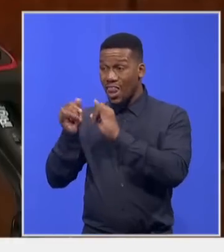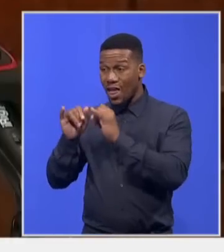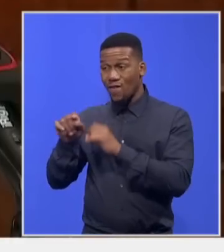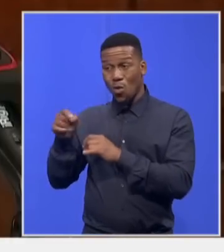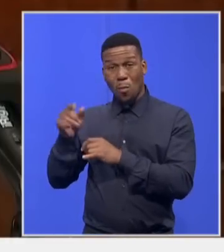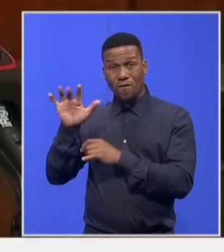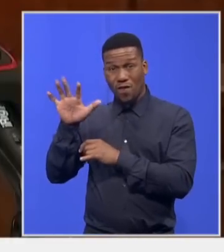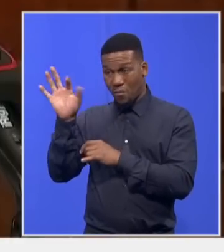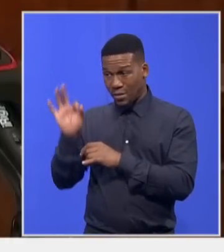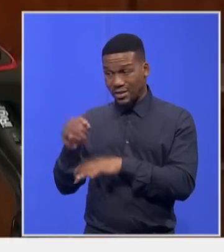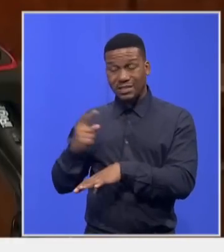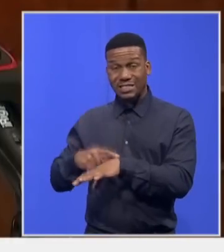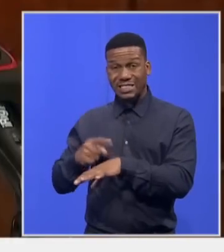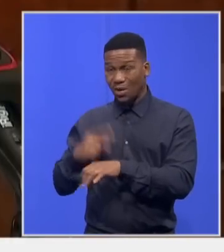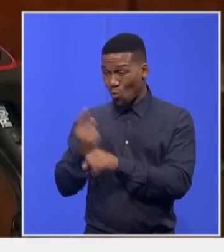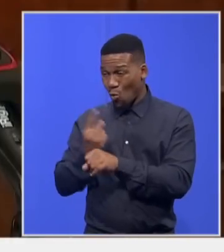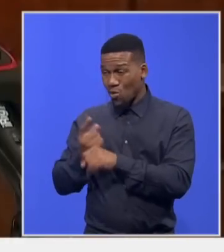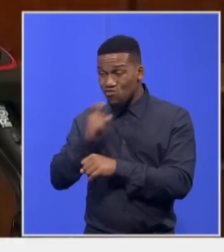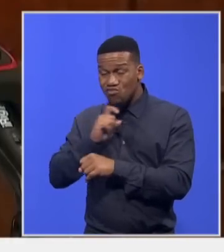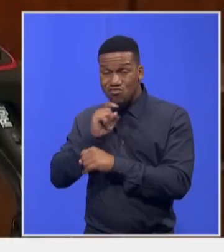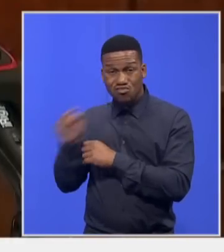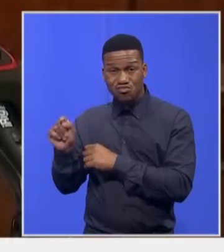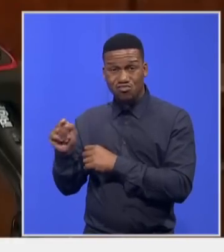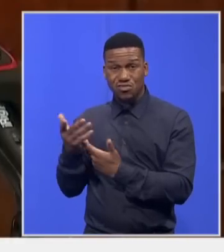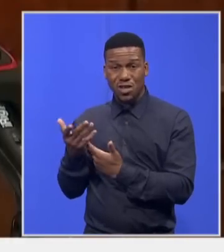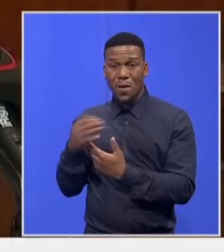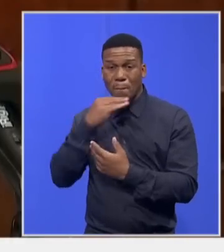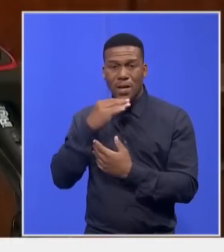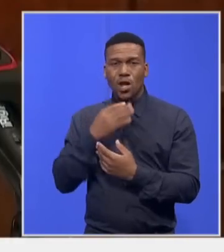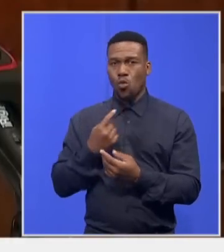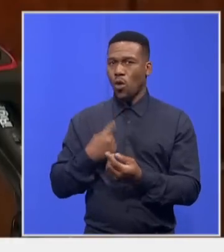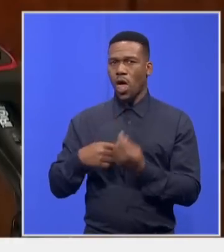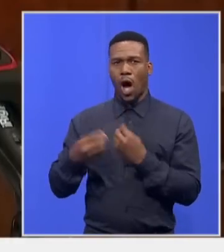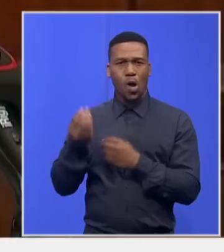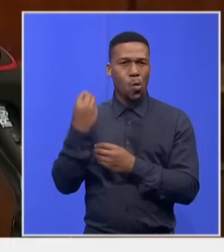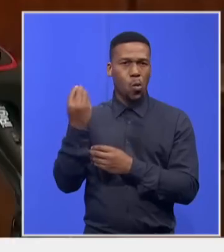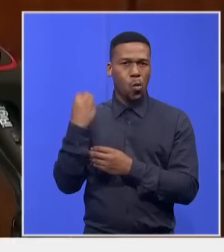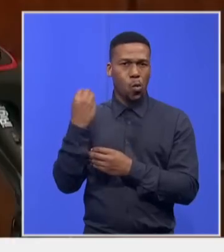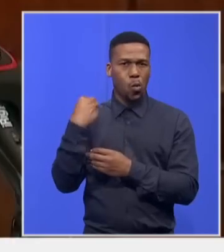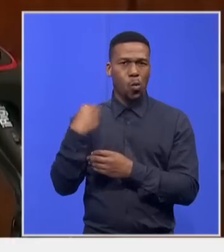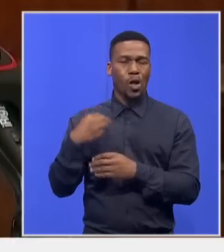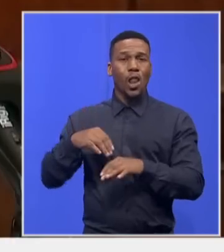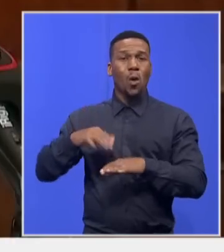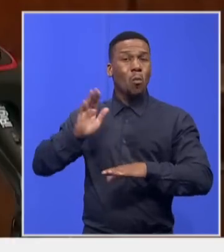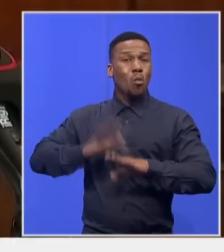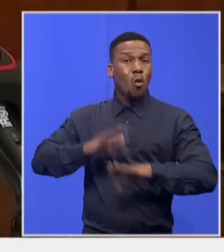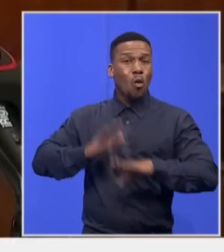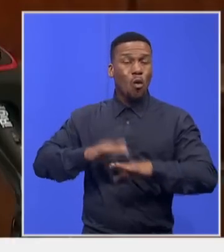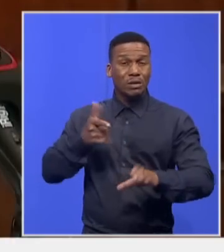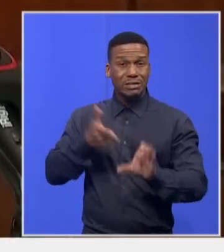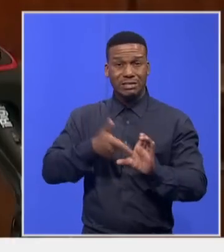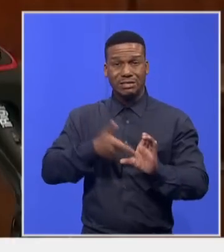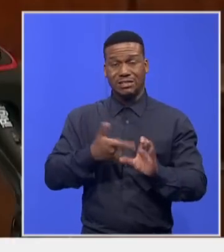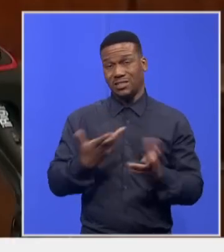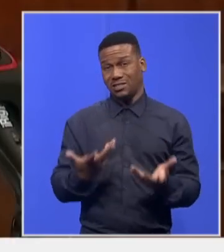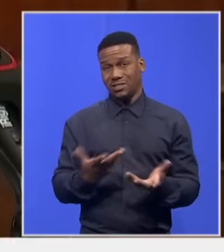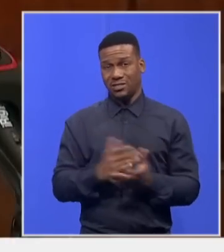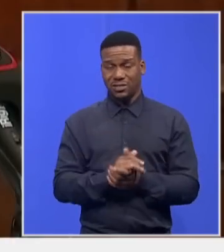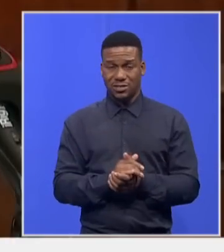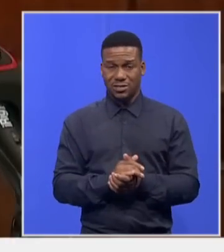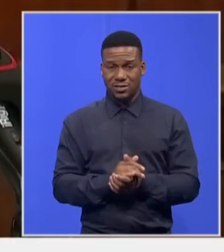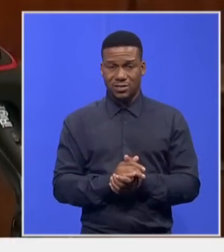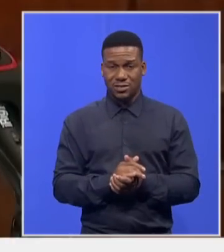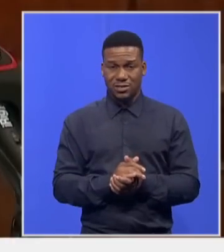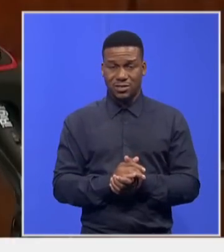time. And that means that we are consuming a lot of diesel. We know that between the period of 2014